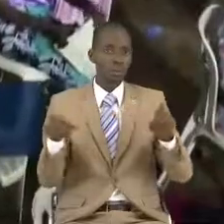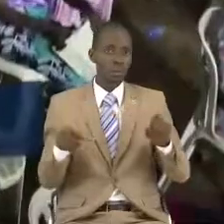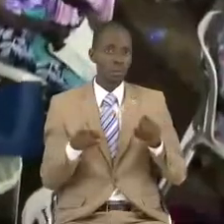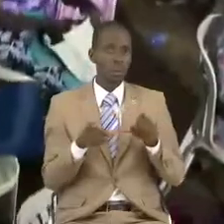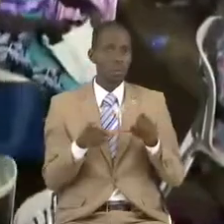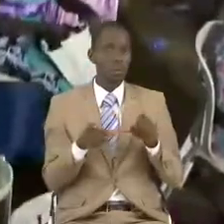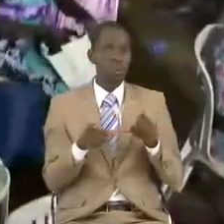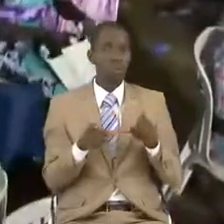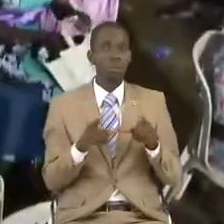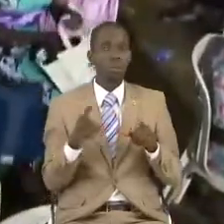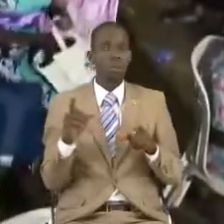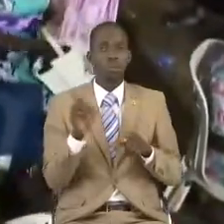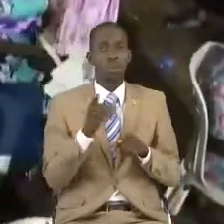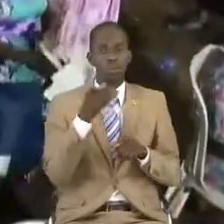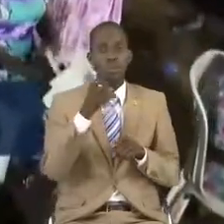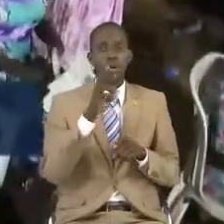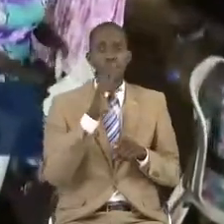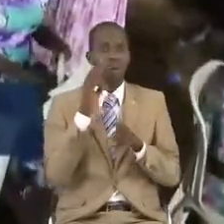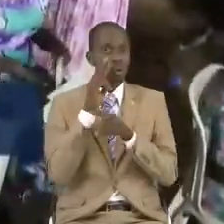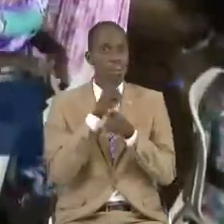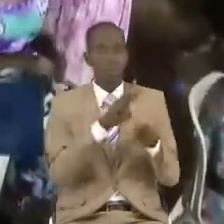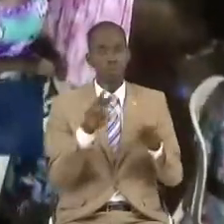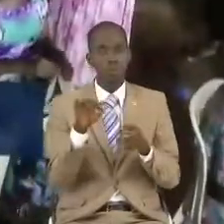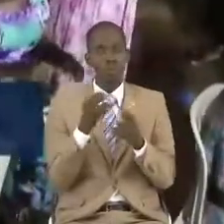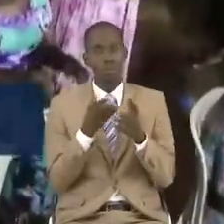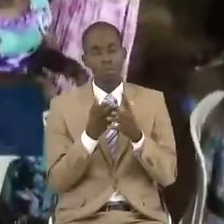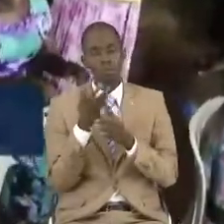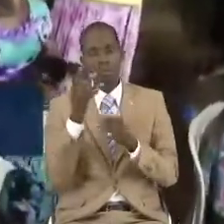the necessary data are